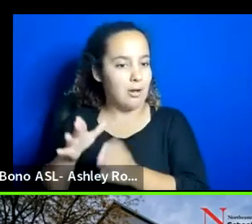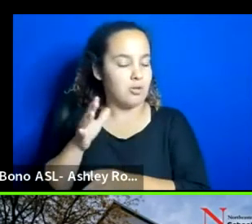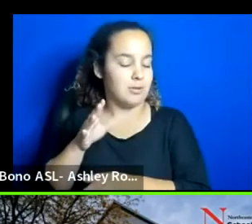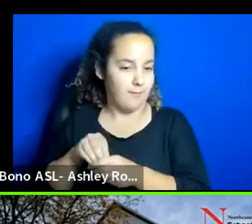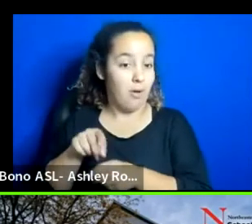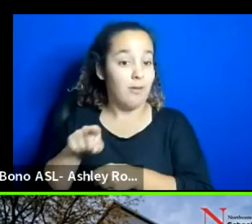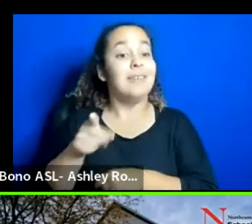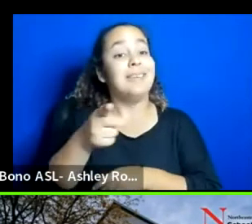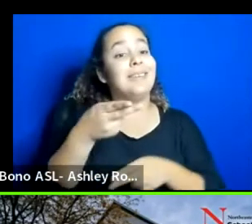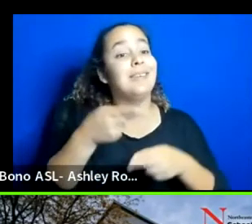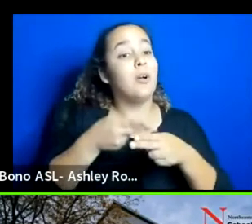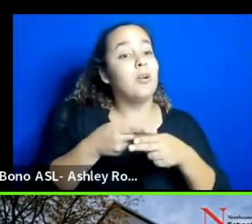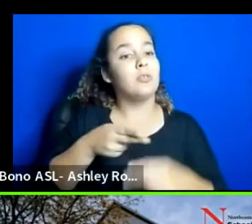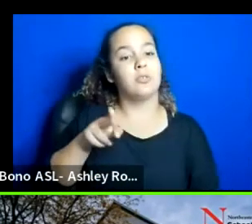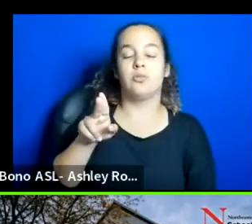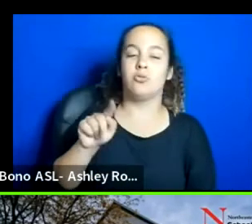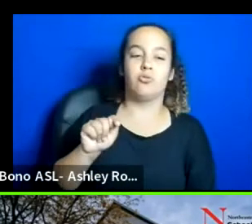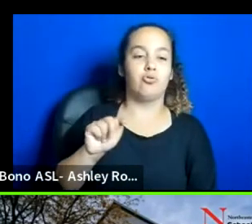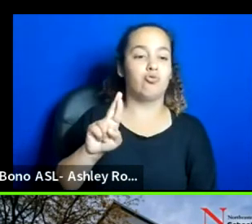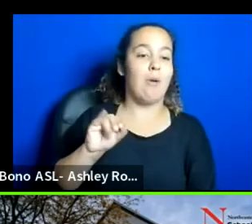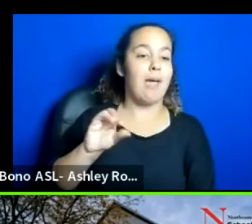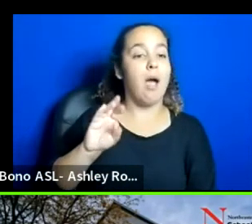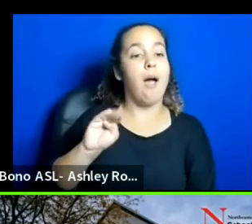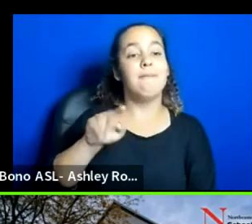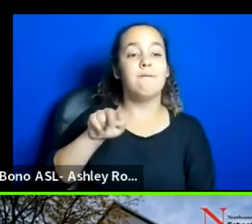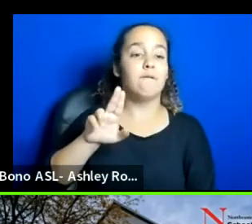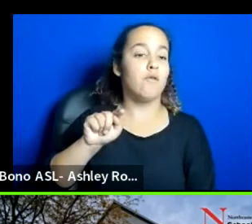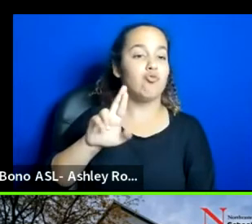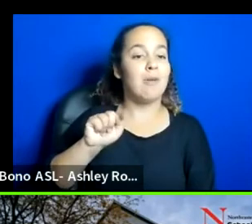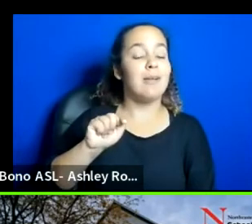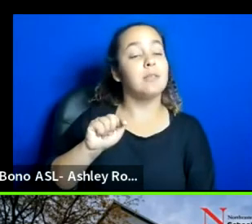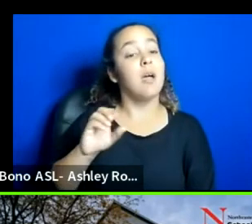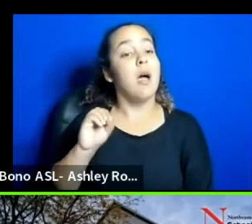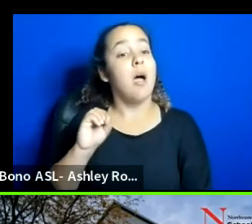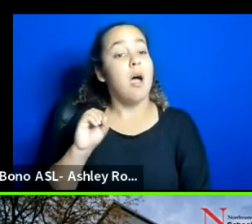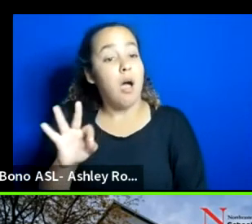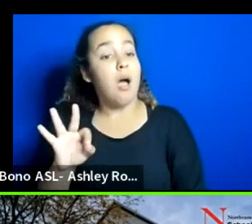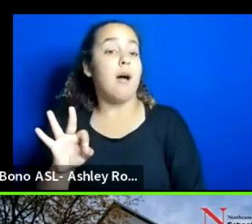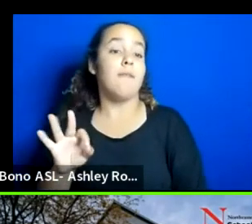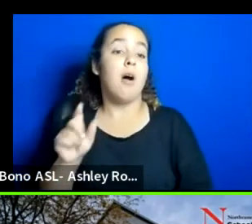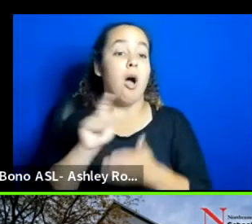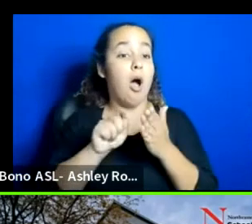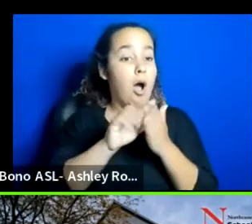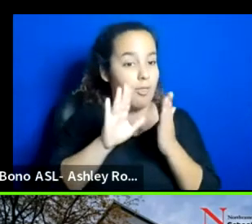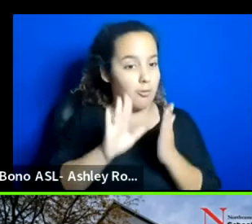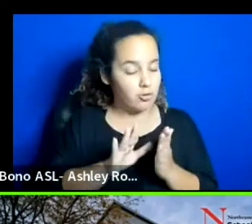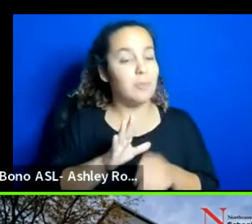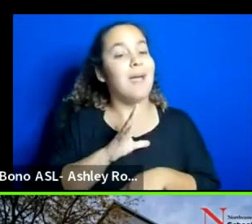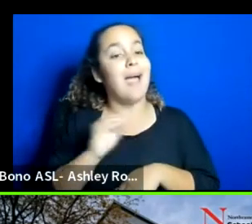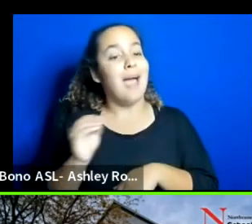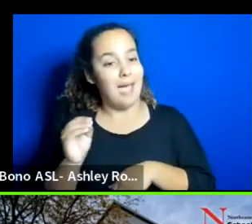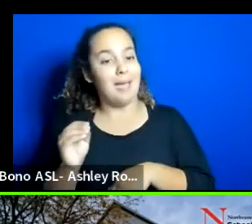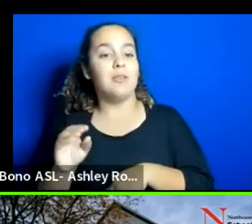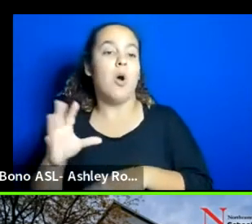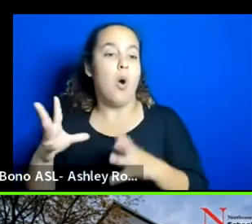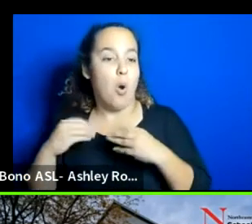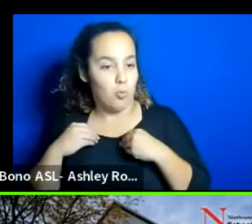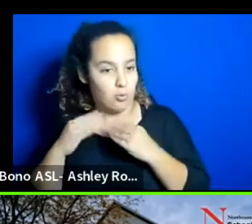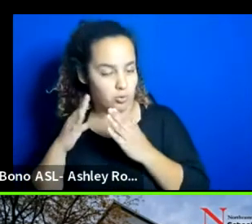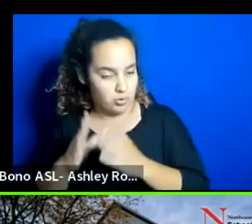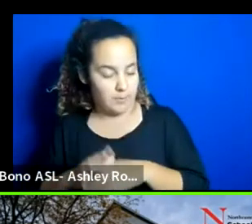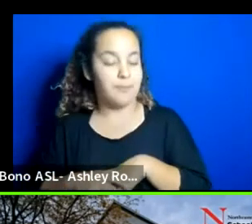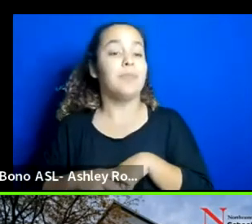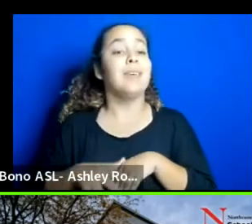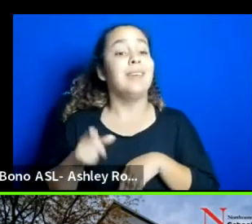Brent calls the triumvirate of authorship, ownership, and control, right? That's what we're always thinking about. And he also never lets